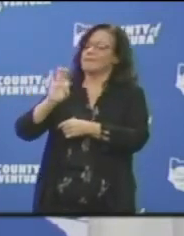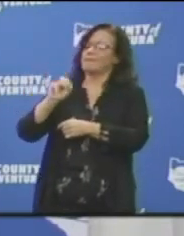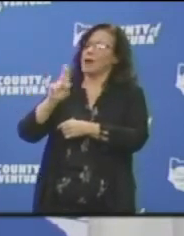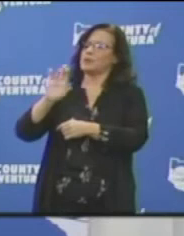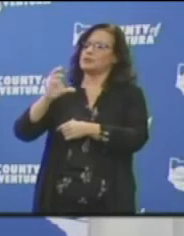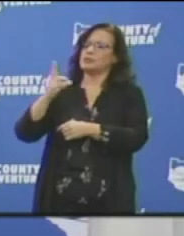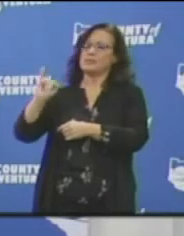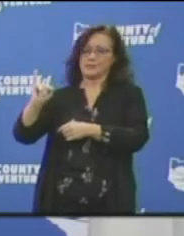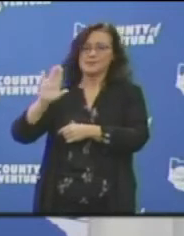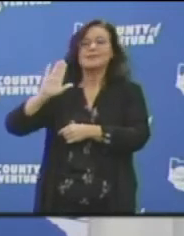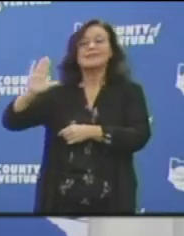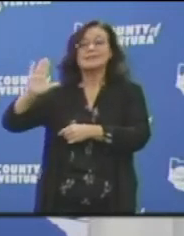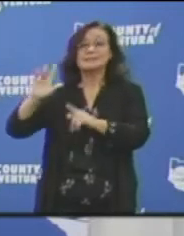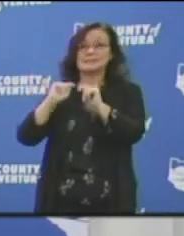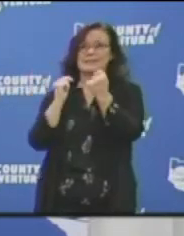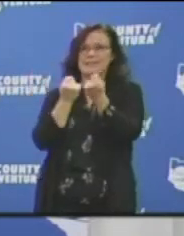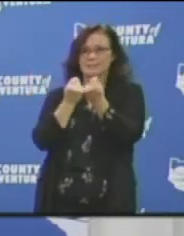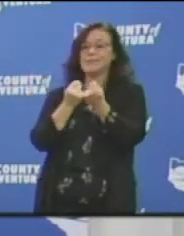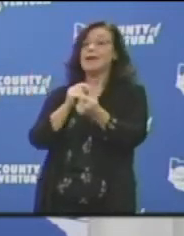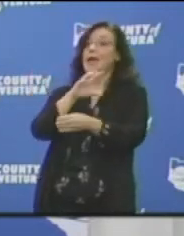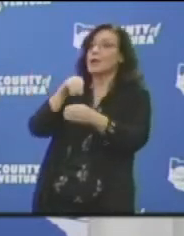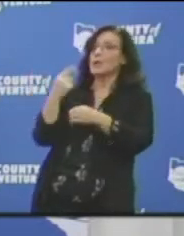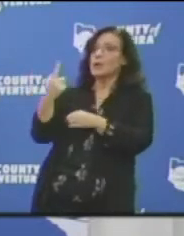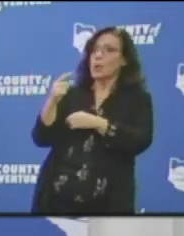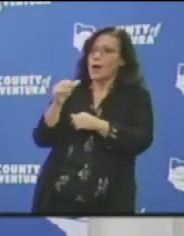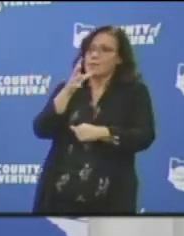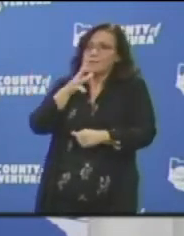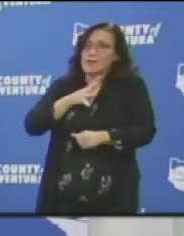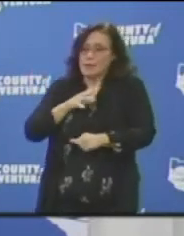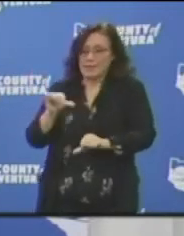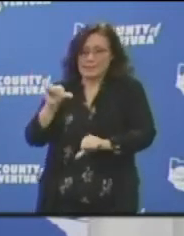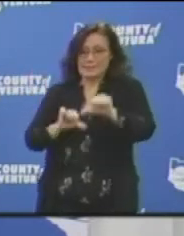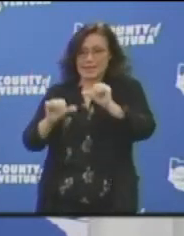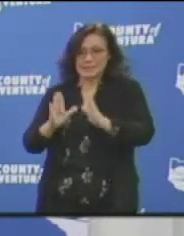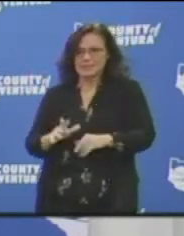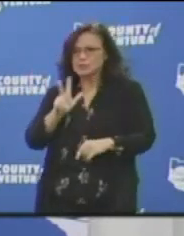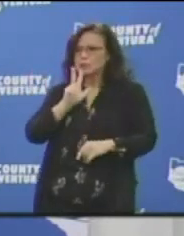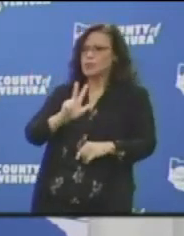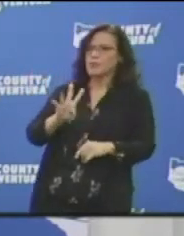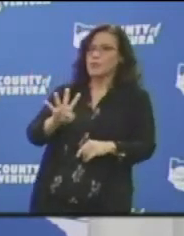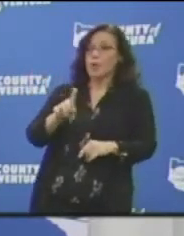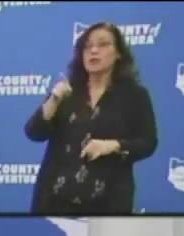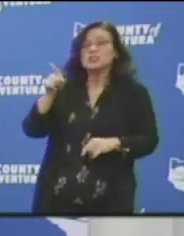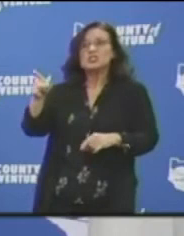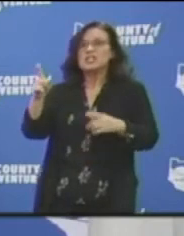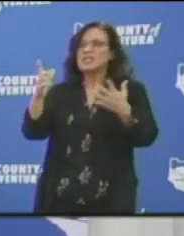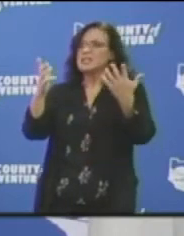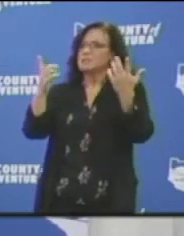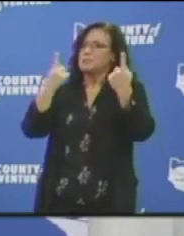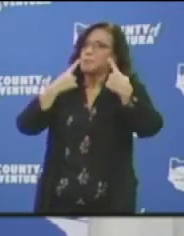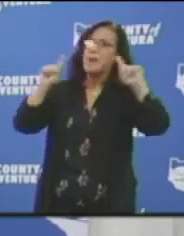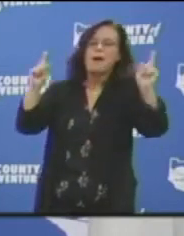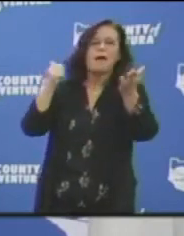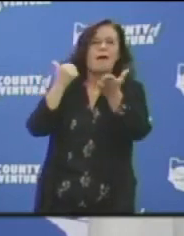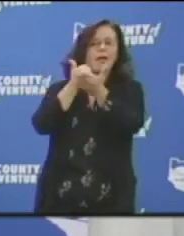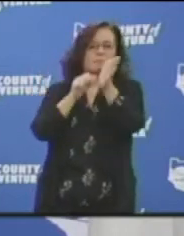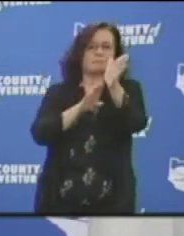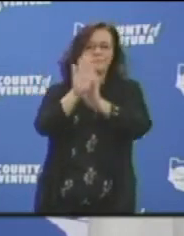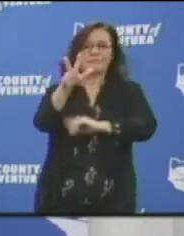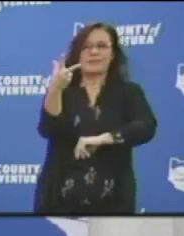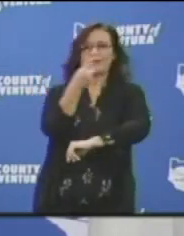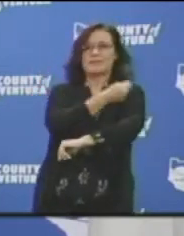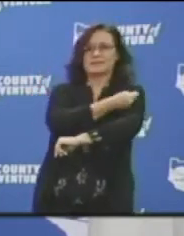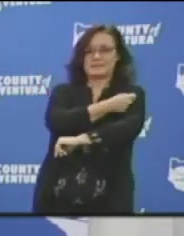African-American woman scientist who was integral in getting those vaccines developed. Her name